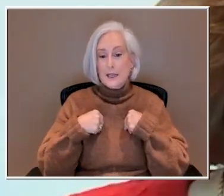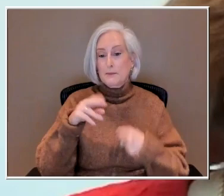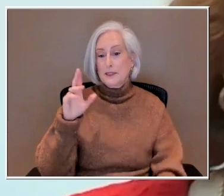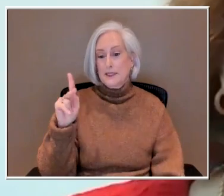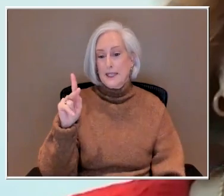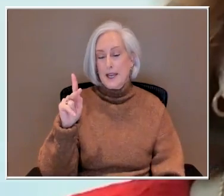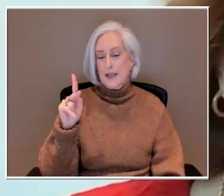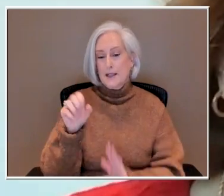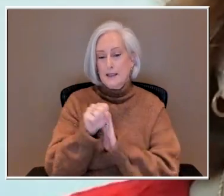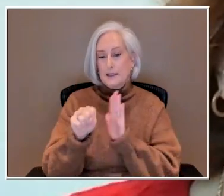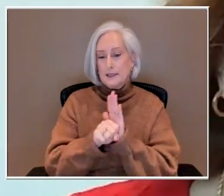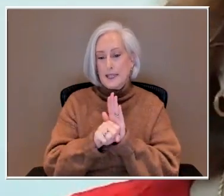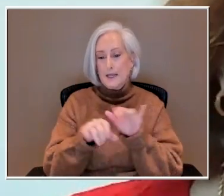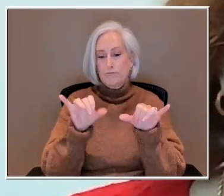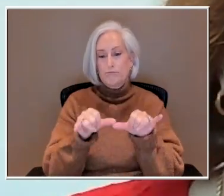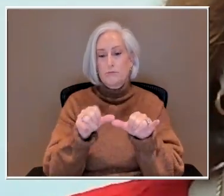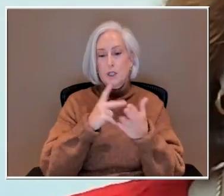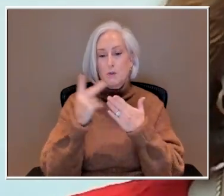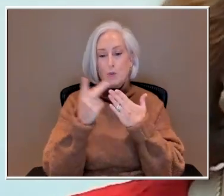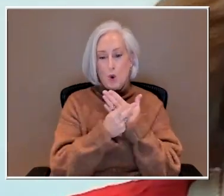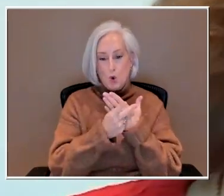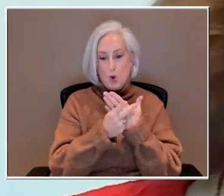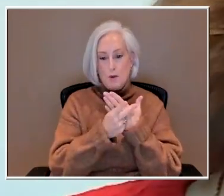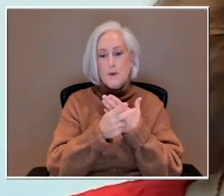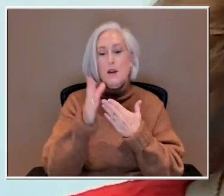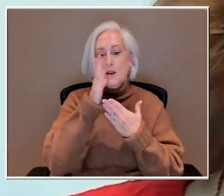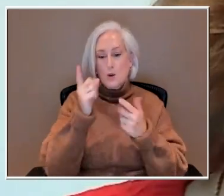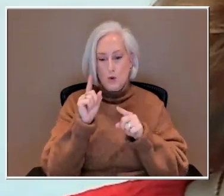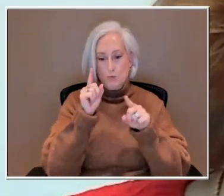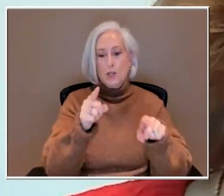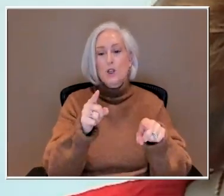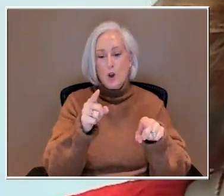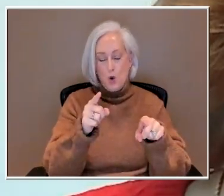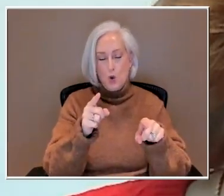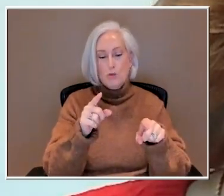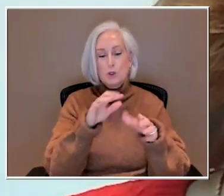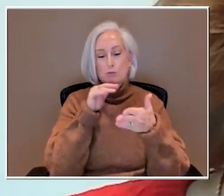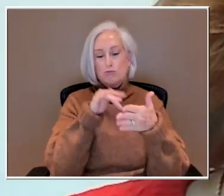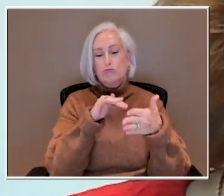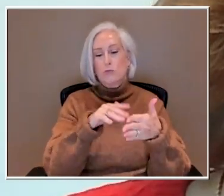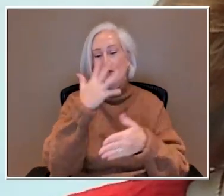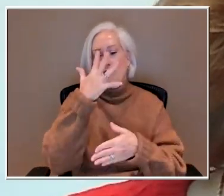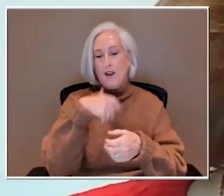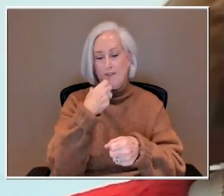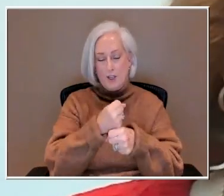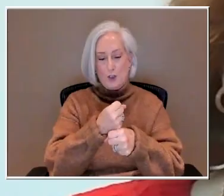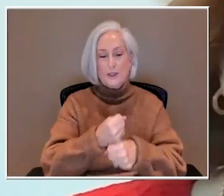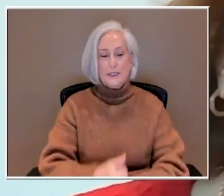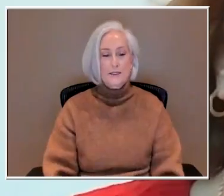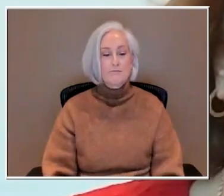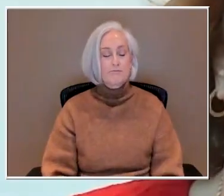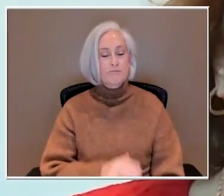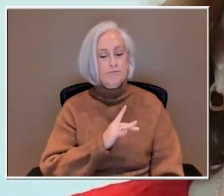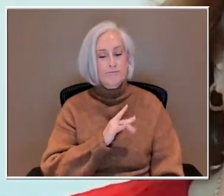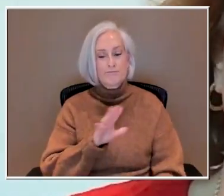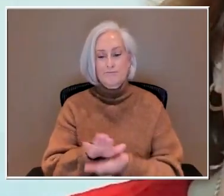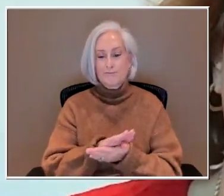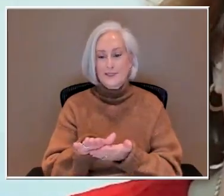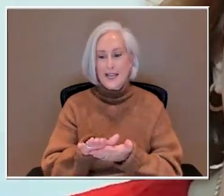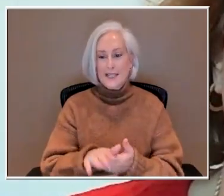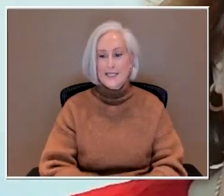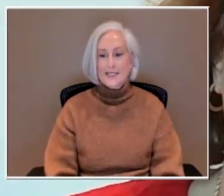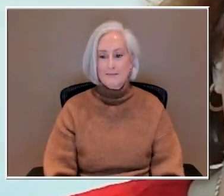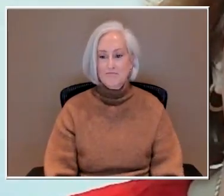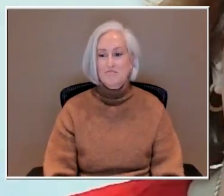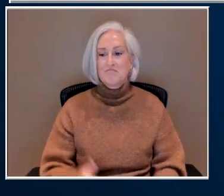architecture program. So I'll be going up there in the fall to study that for 5 years. Nice, nice. Things are going well, and we